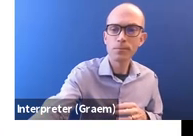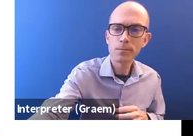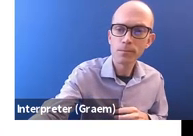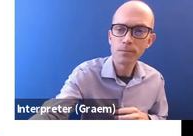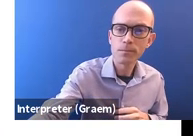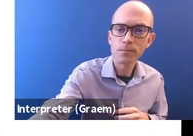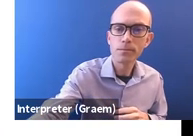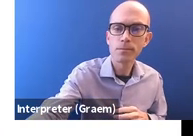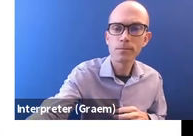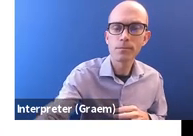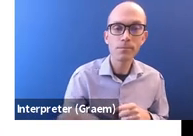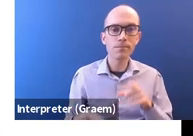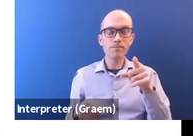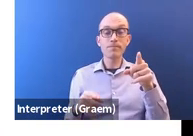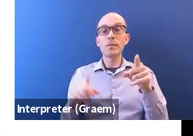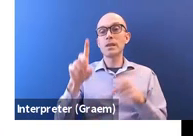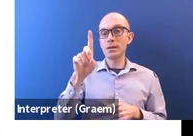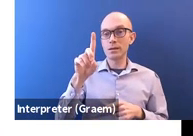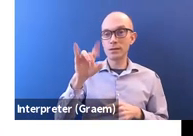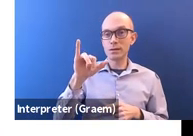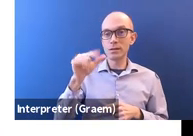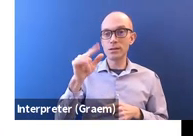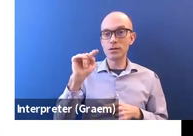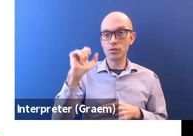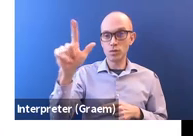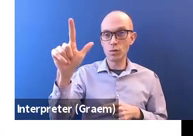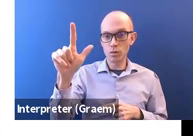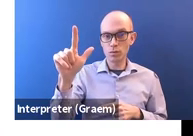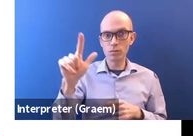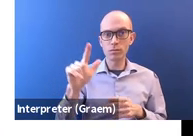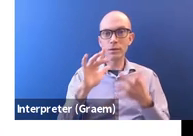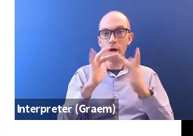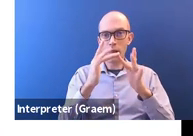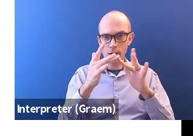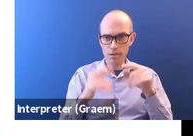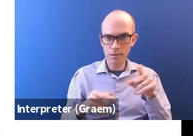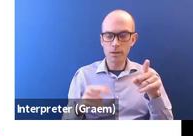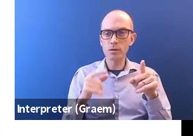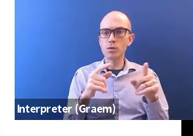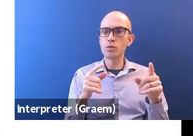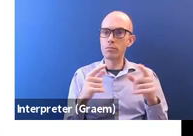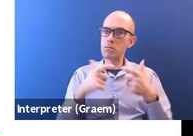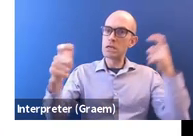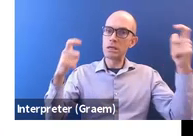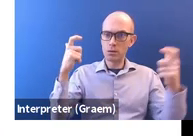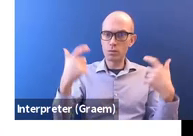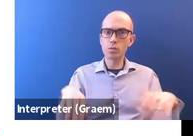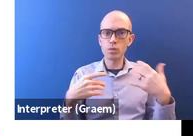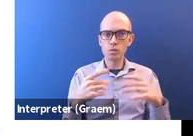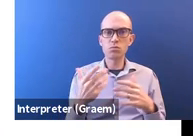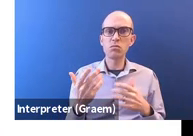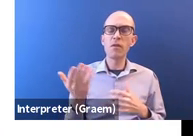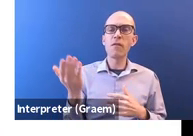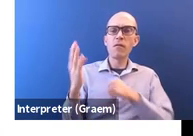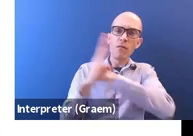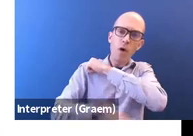Digital, this is a big one for us, a big uptake. We went from probably the fall of 2019